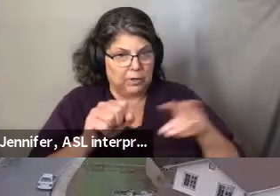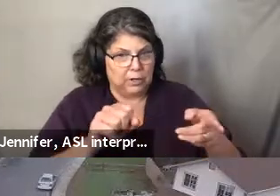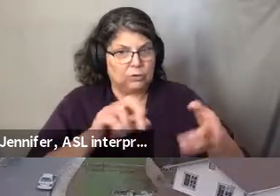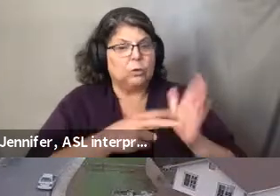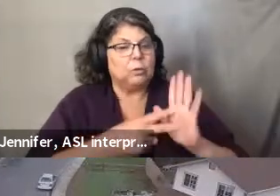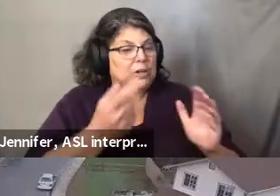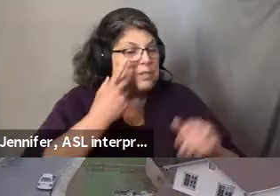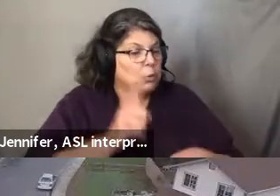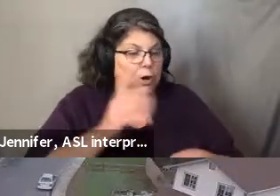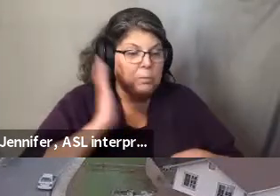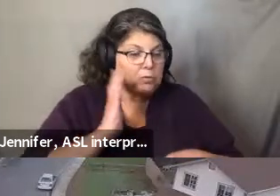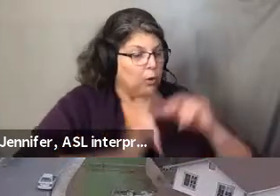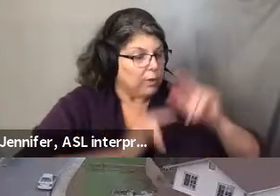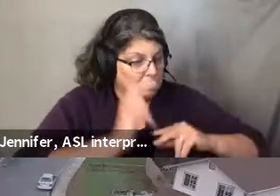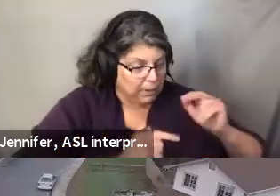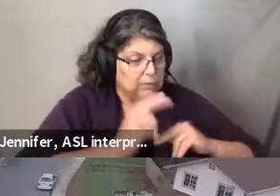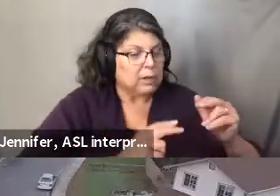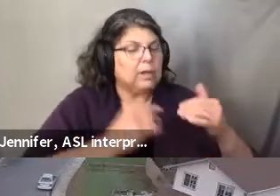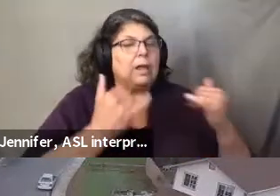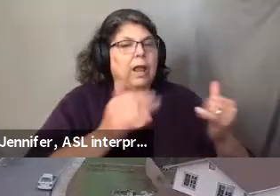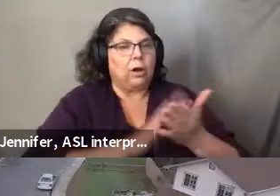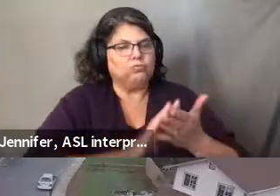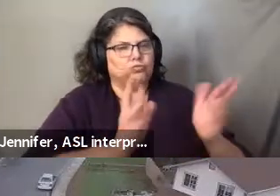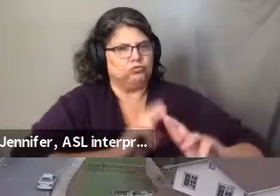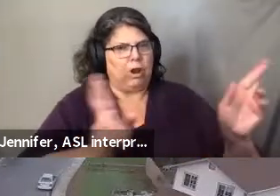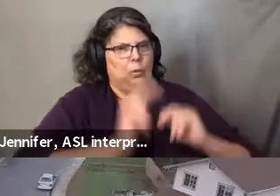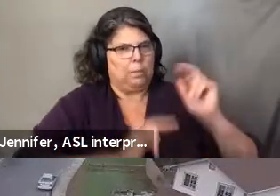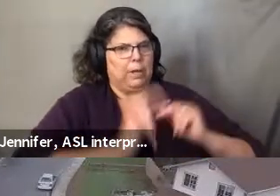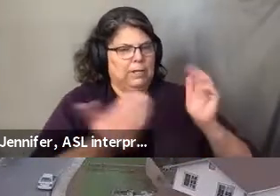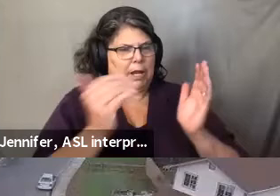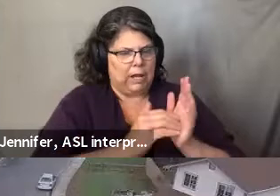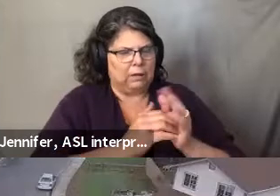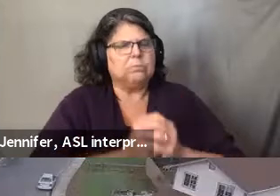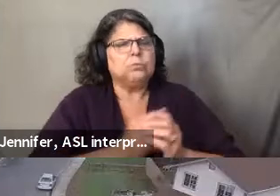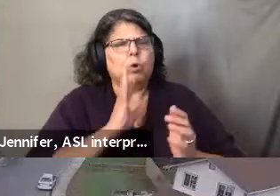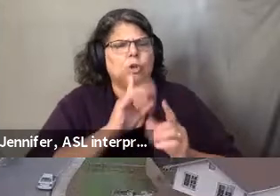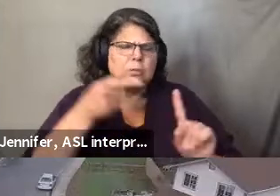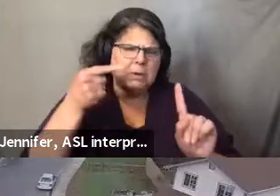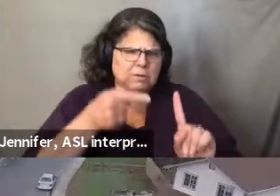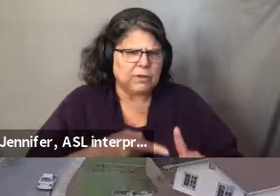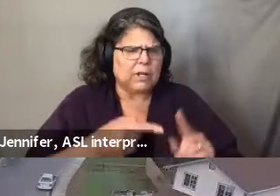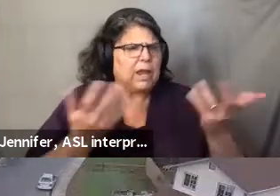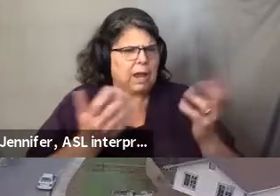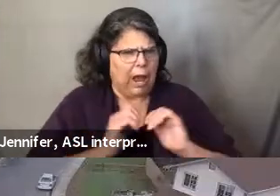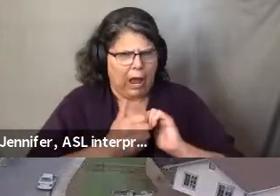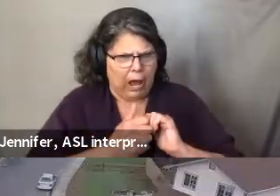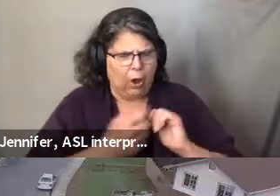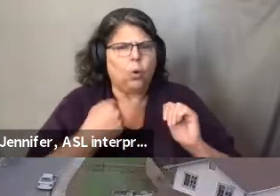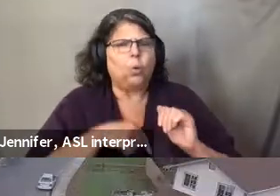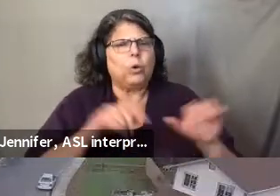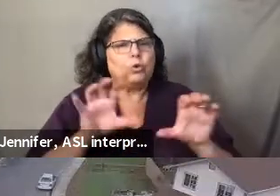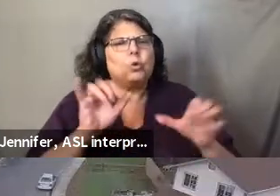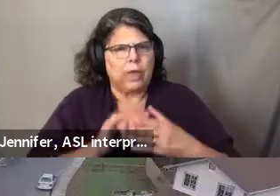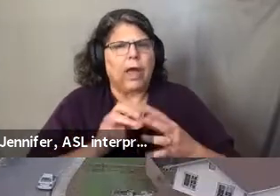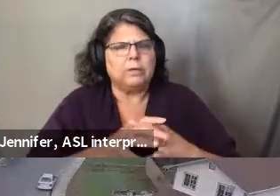on. We'll be discussing the specifics during this presentation about how we go about